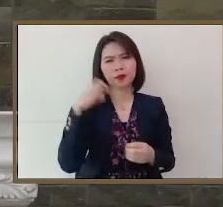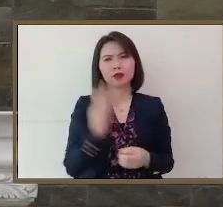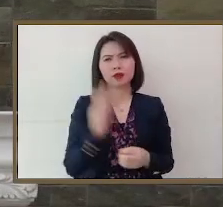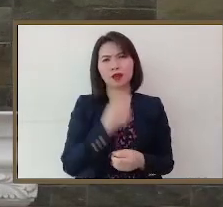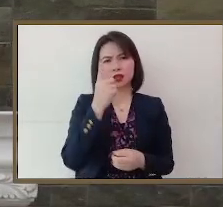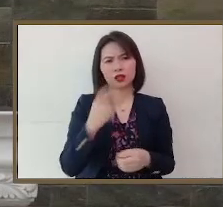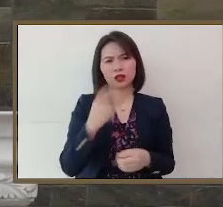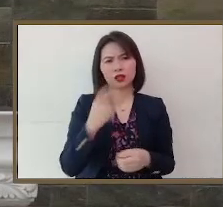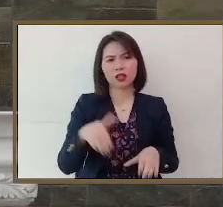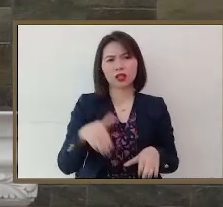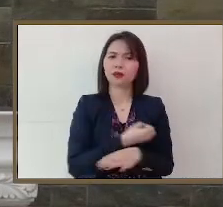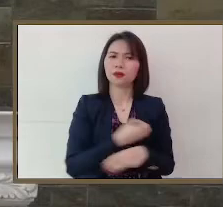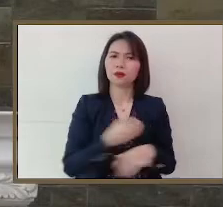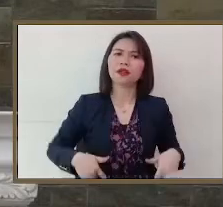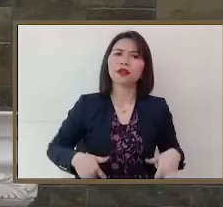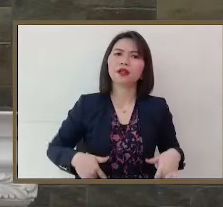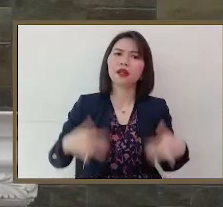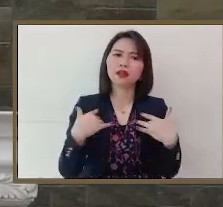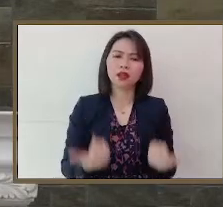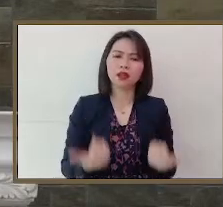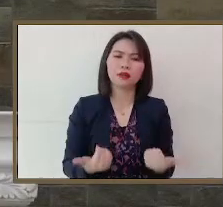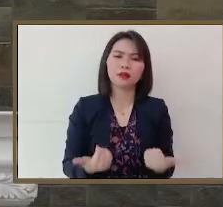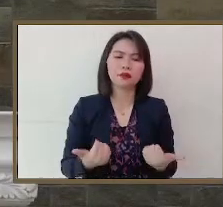sa buhay po na ito ay